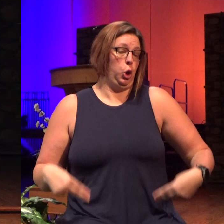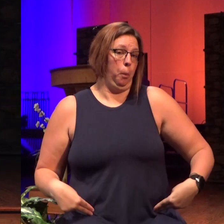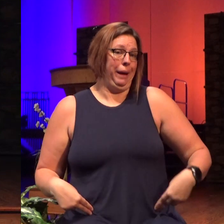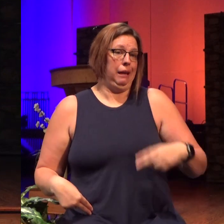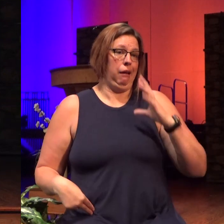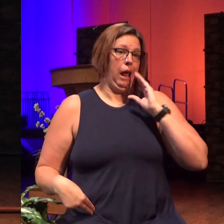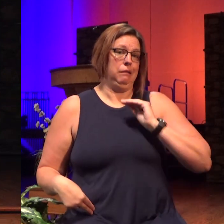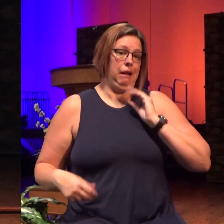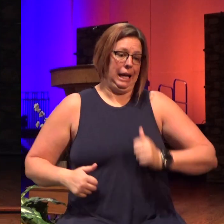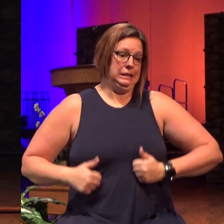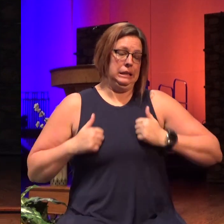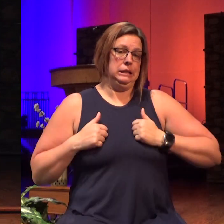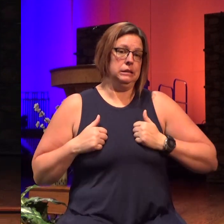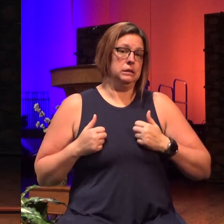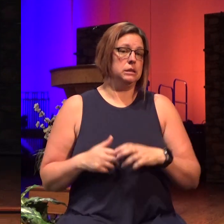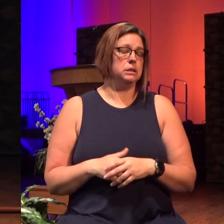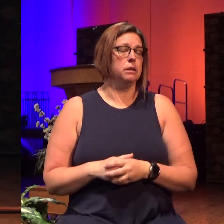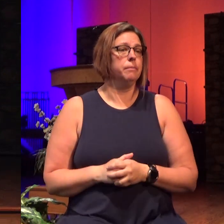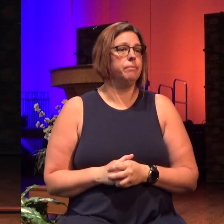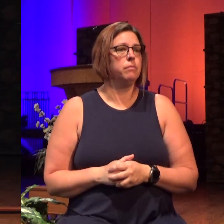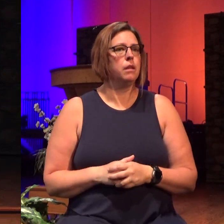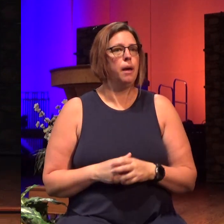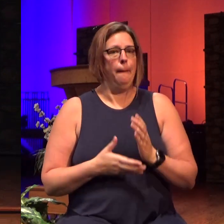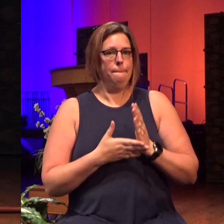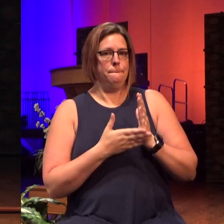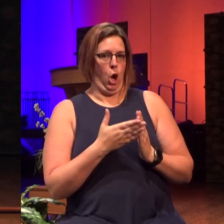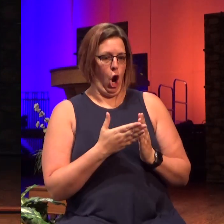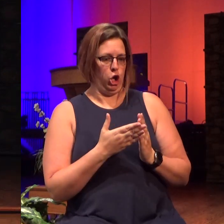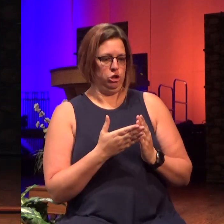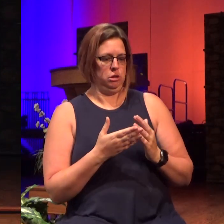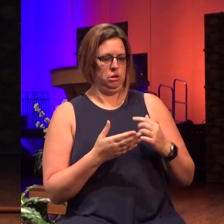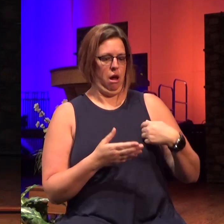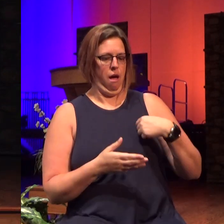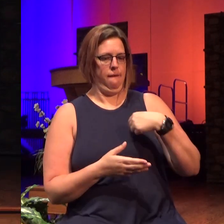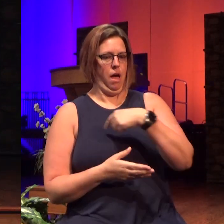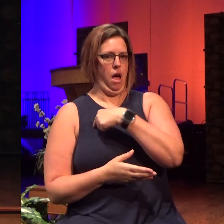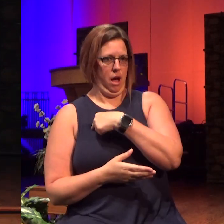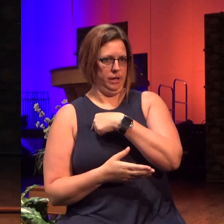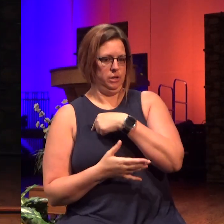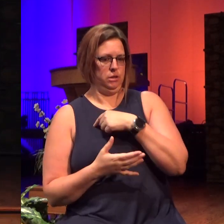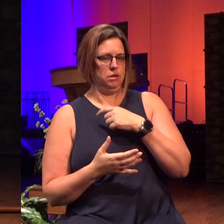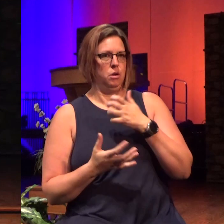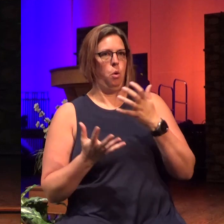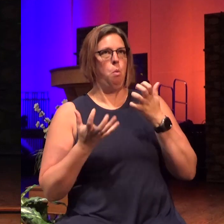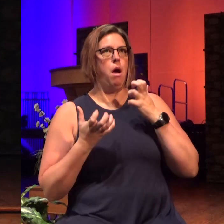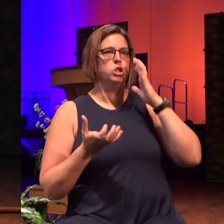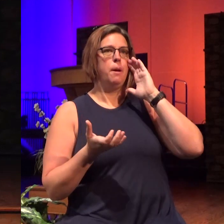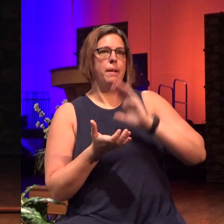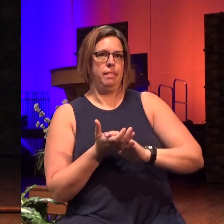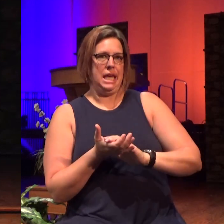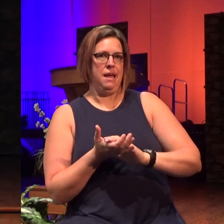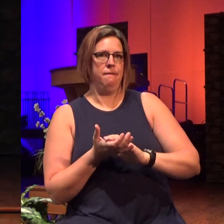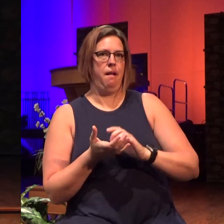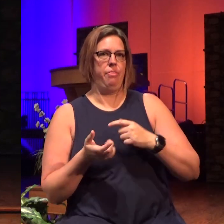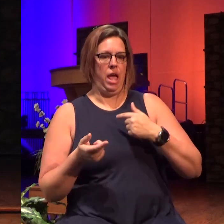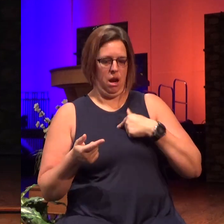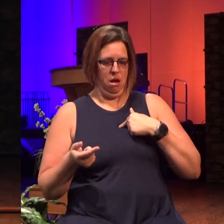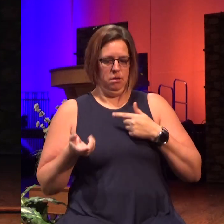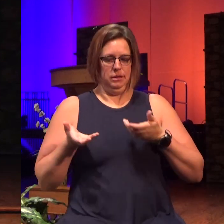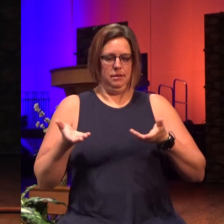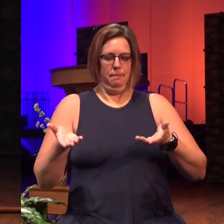that a part of us wants to believe that our presence here is not all for naught, that